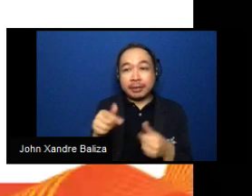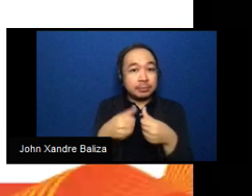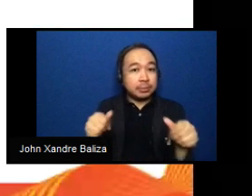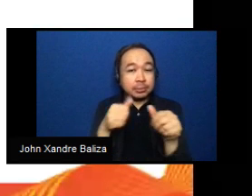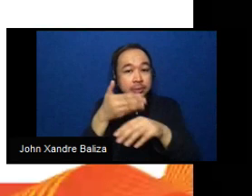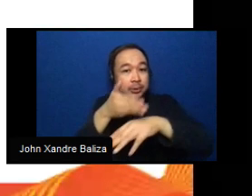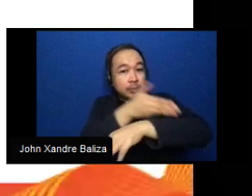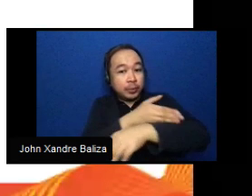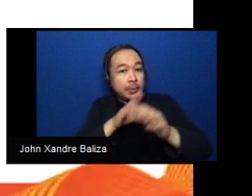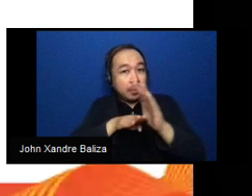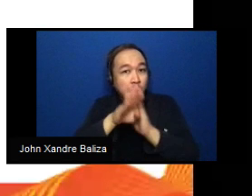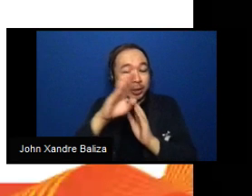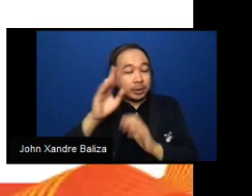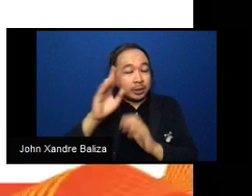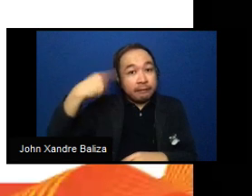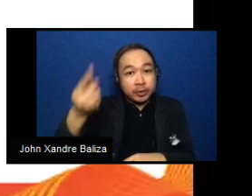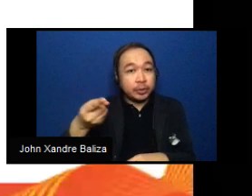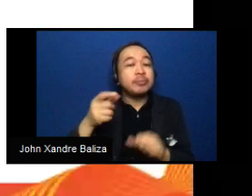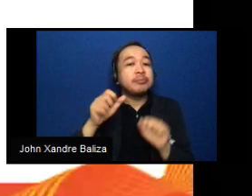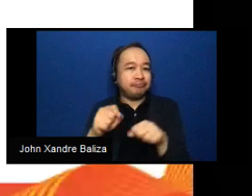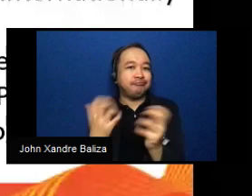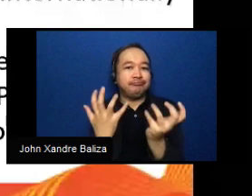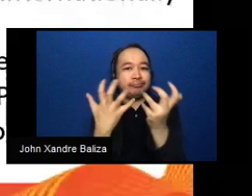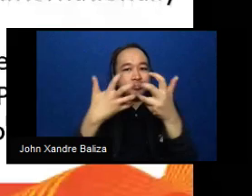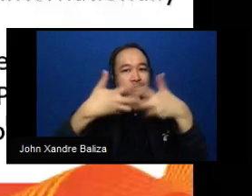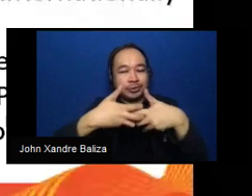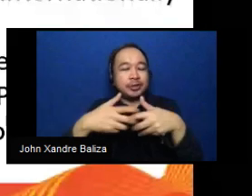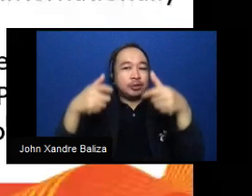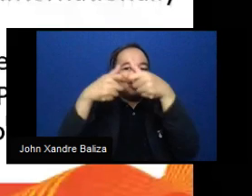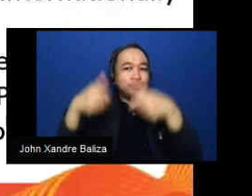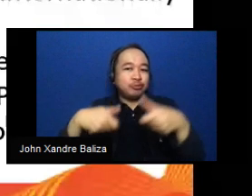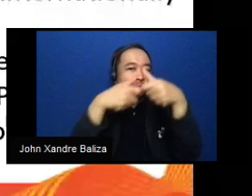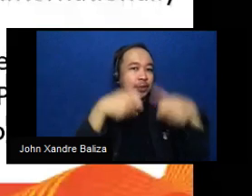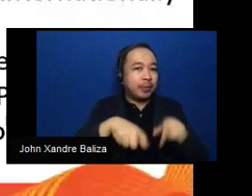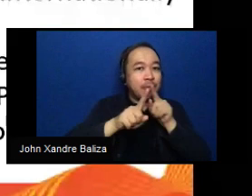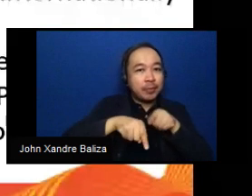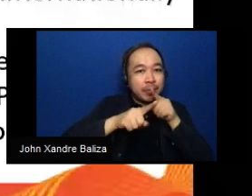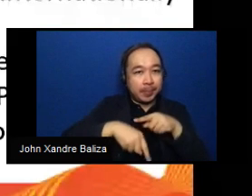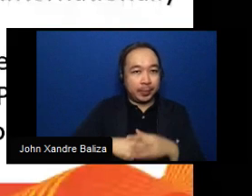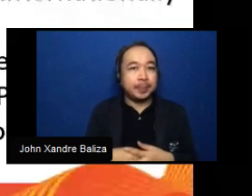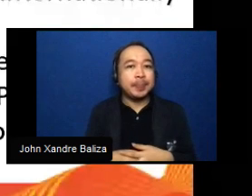the future will be more coherent. Next slide, please.